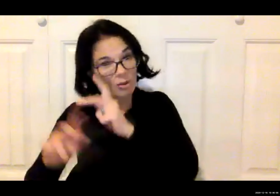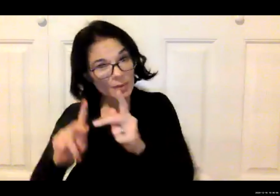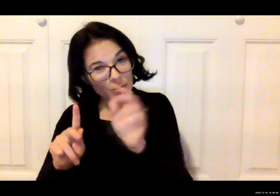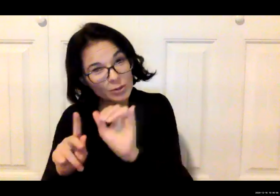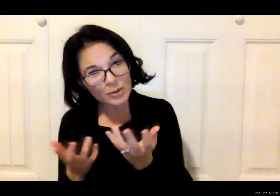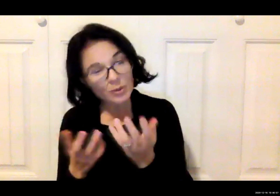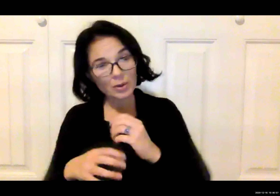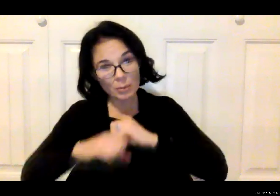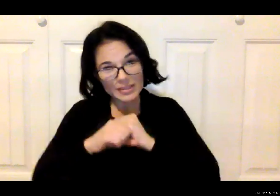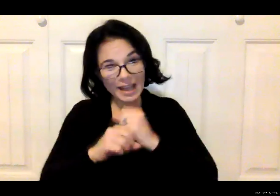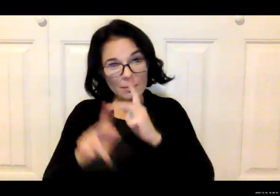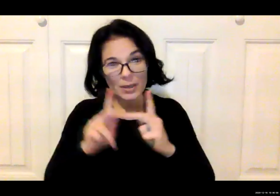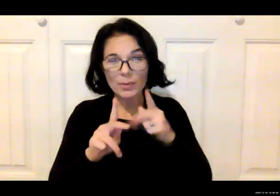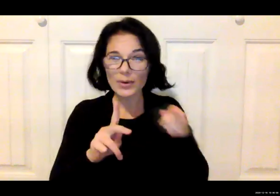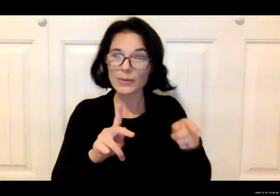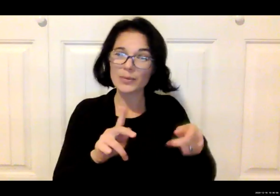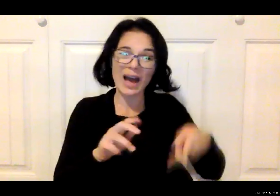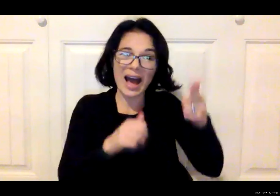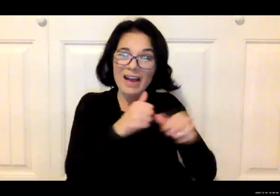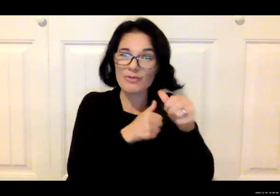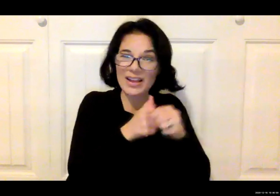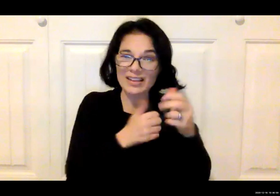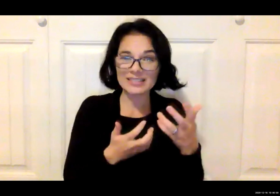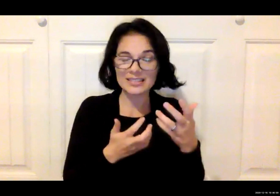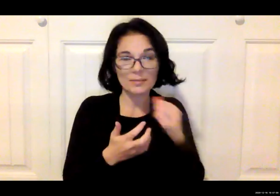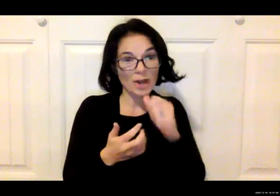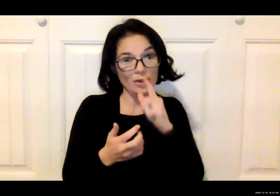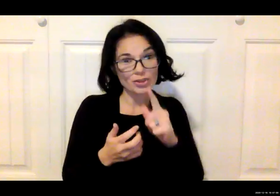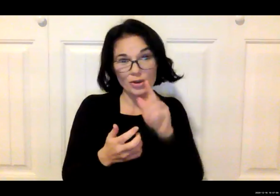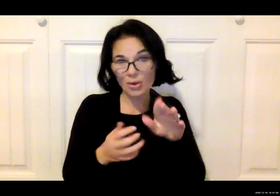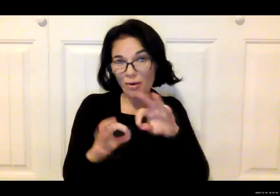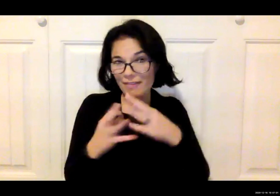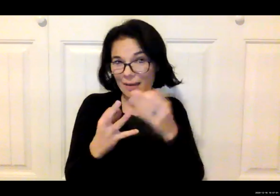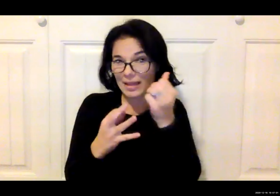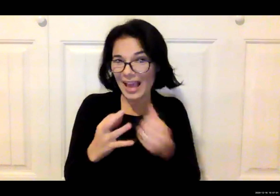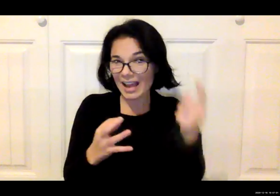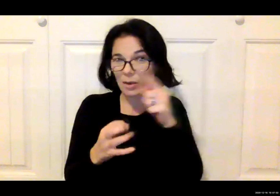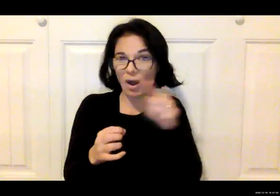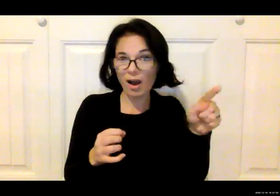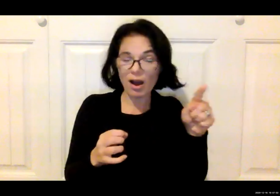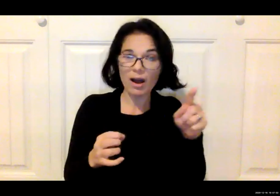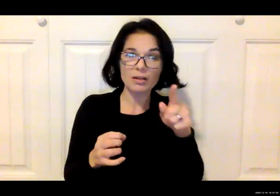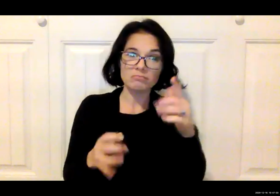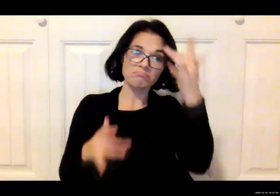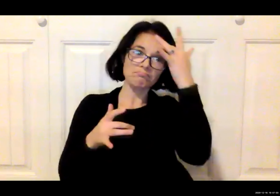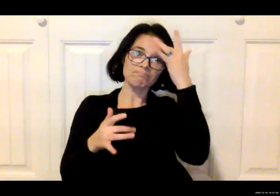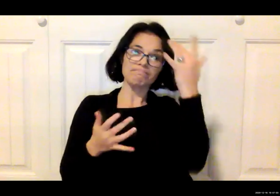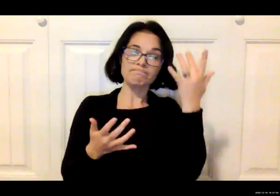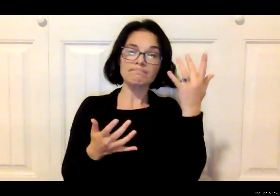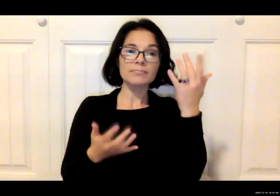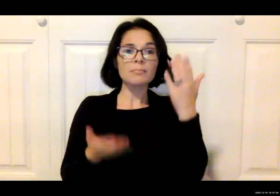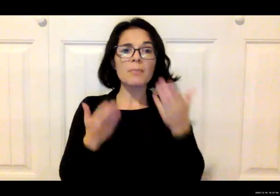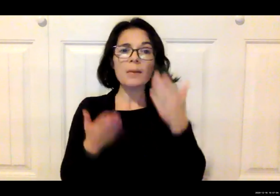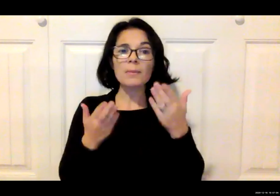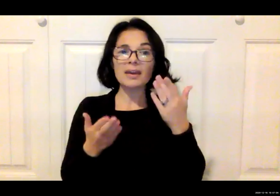know if anyone in your family is ill. So there's a lot of people right now who are going through treatments that they don't have the